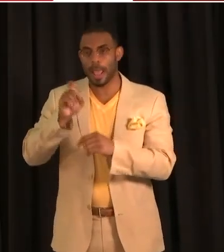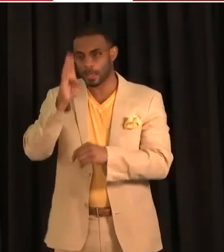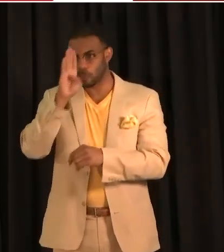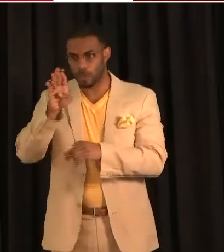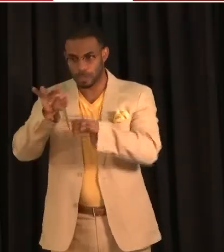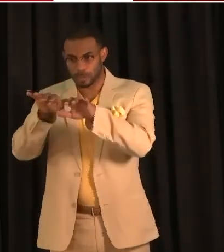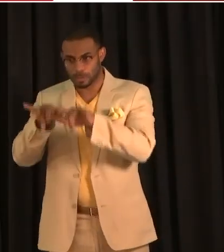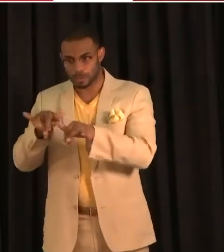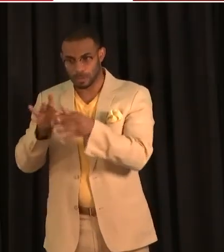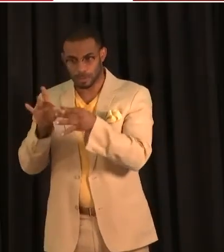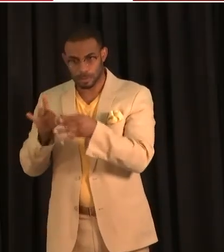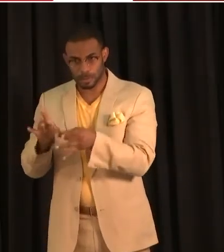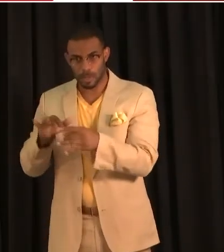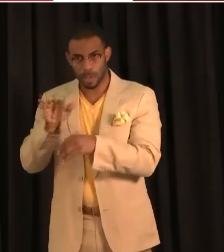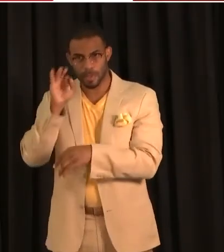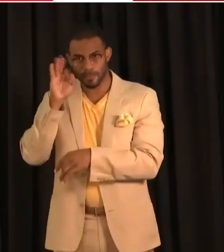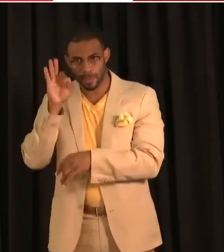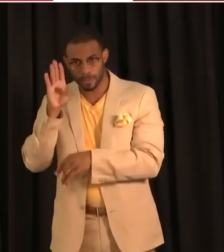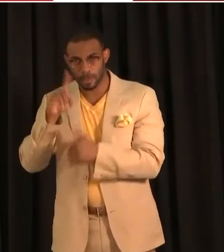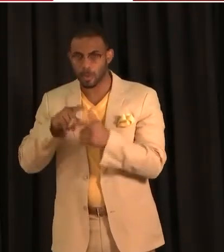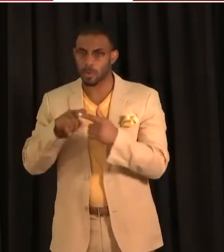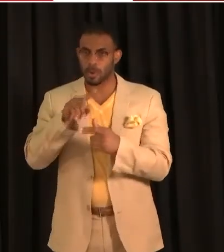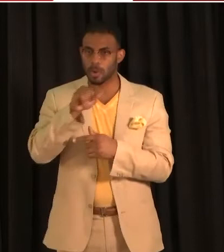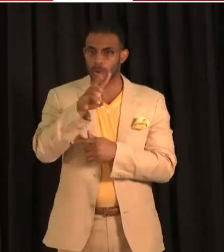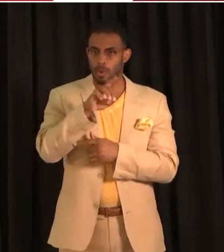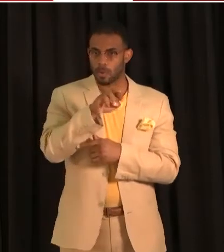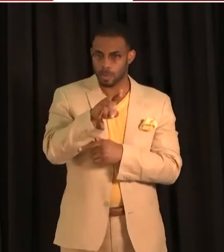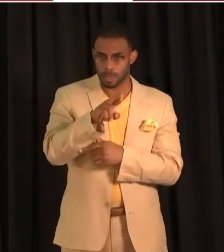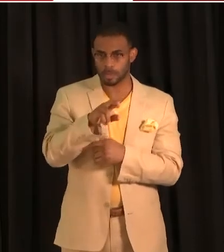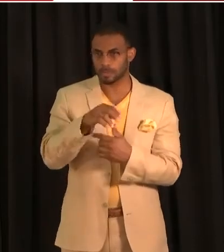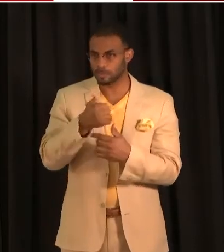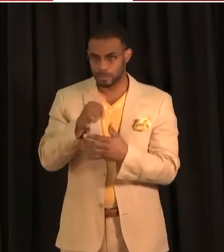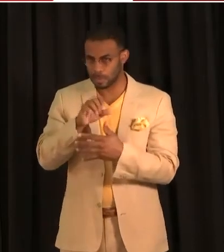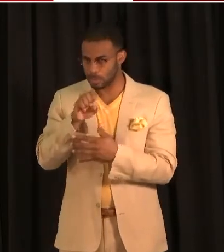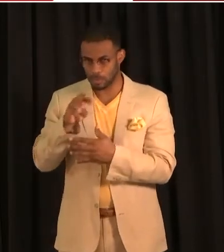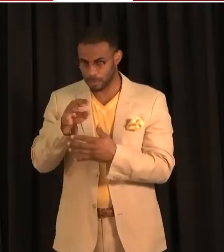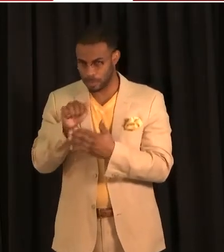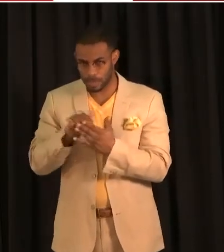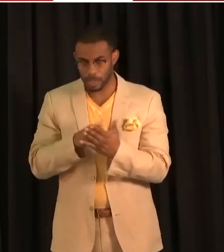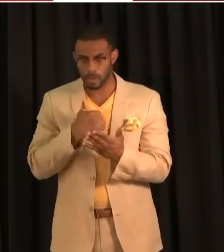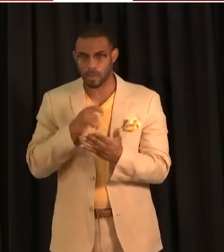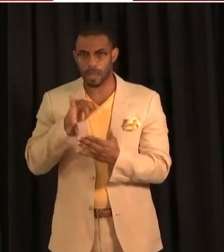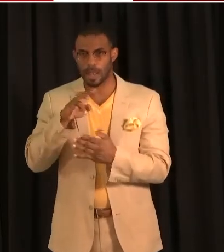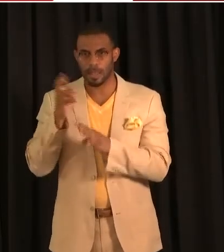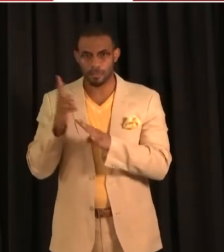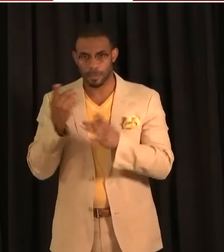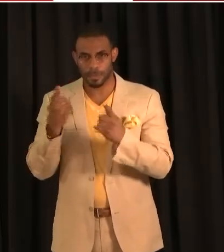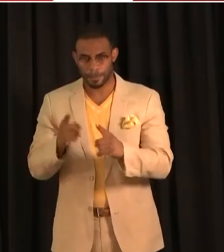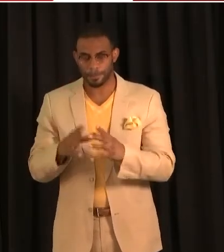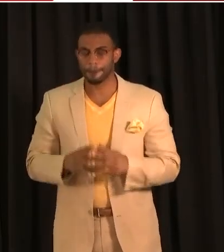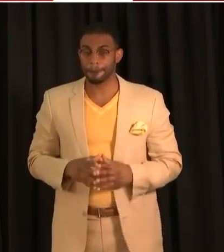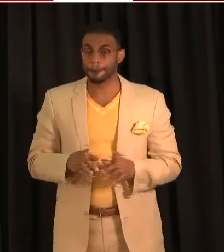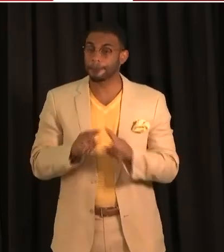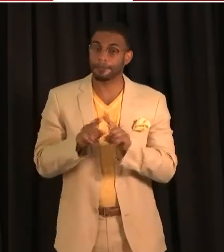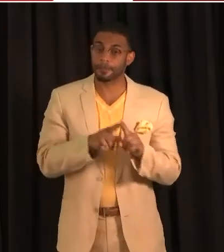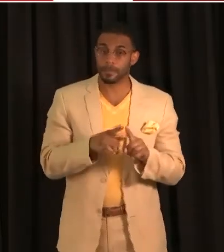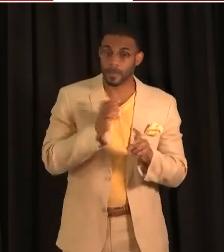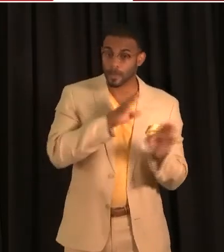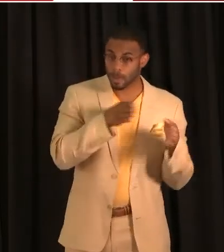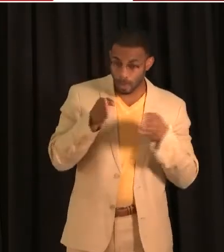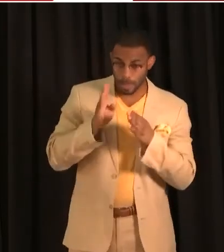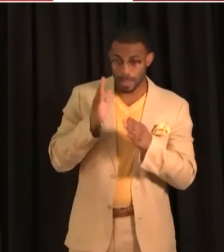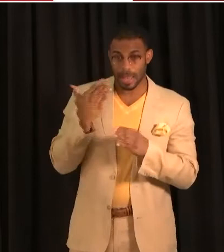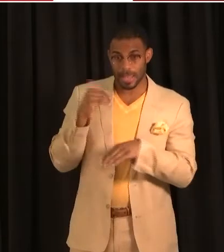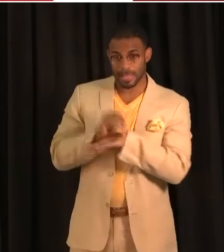questions directly on our Facebook or Twitter social media accounts where the live stream is occurring. I also want